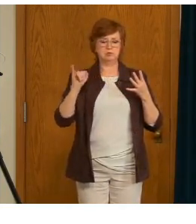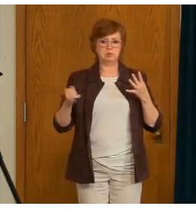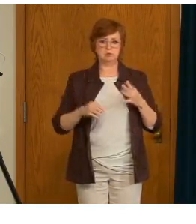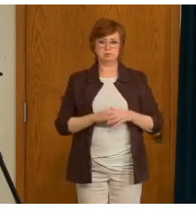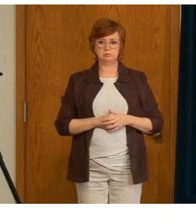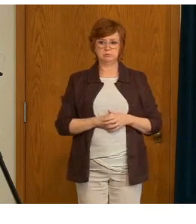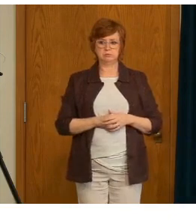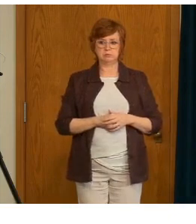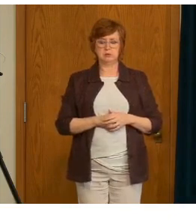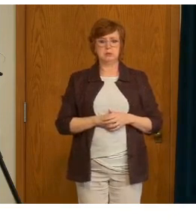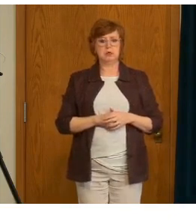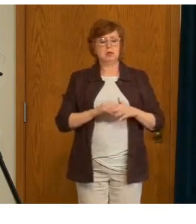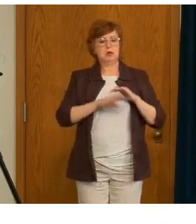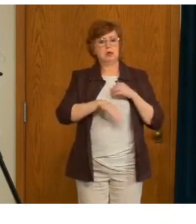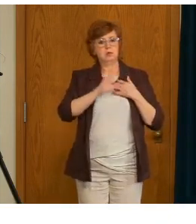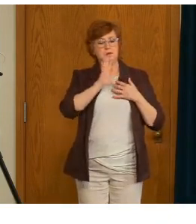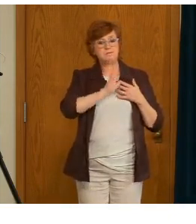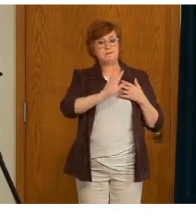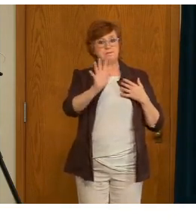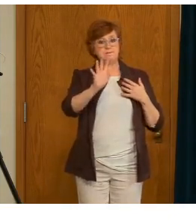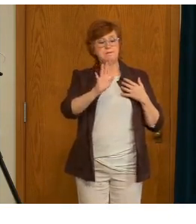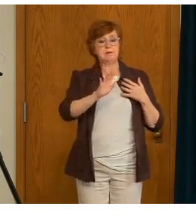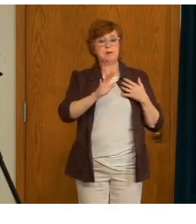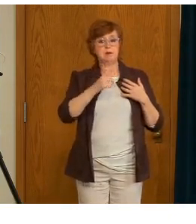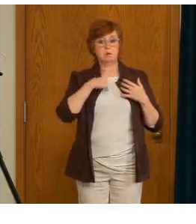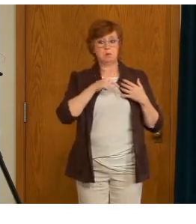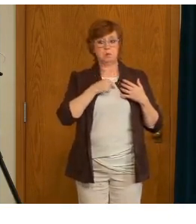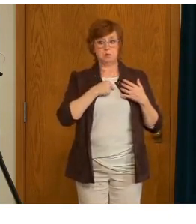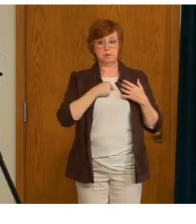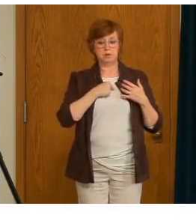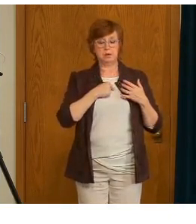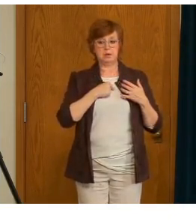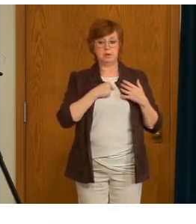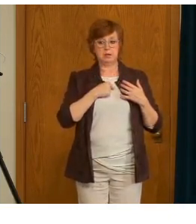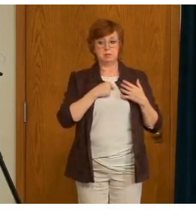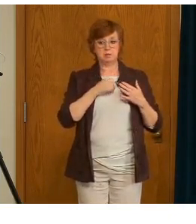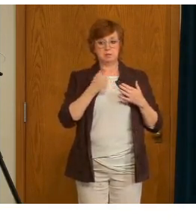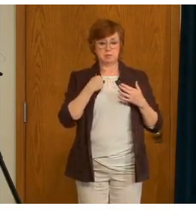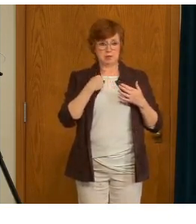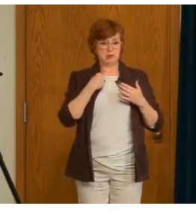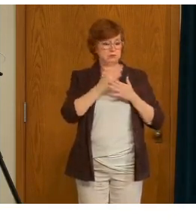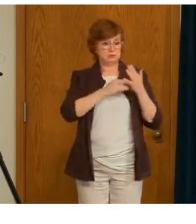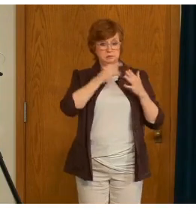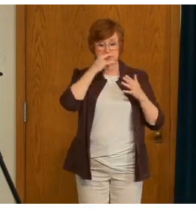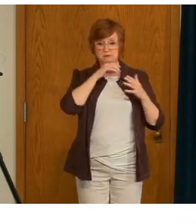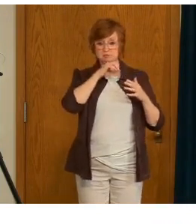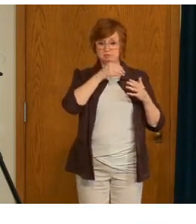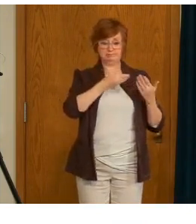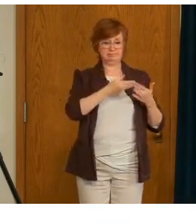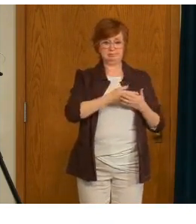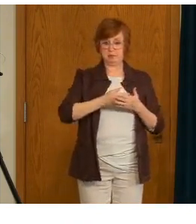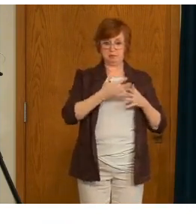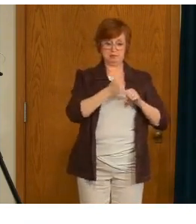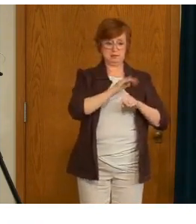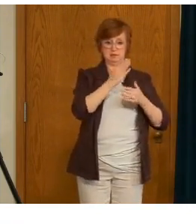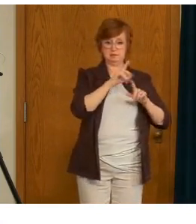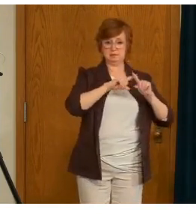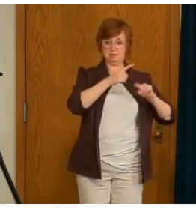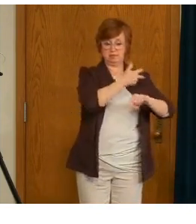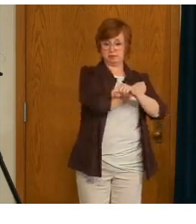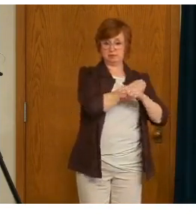vaccinations in children under 5, and both public health and pharmacies and physicians already vaccinate children of all ages